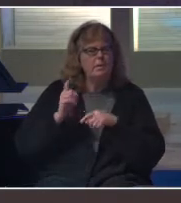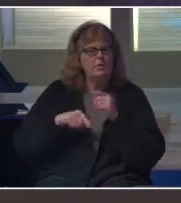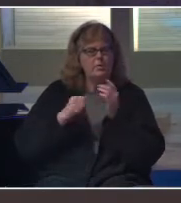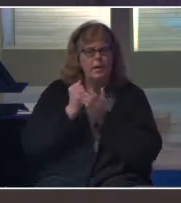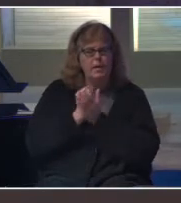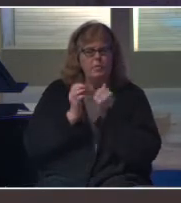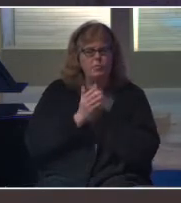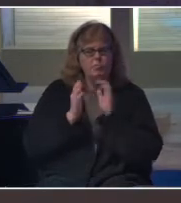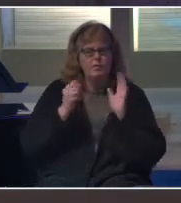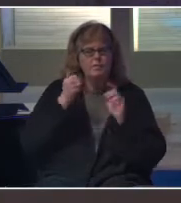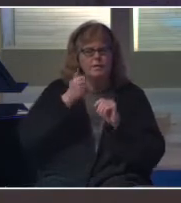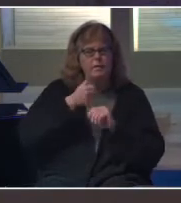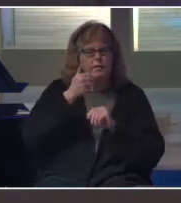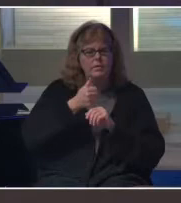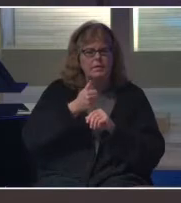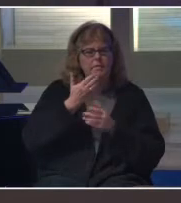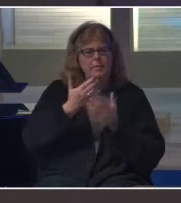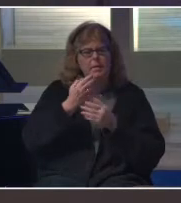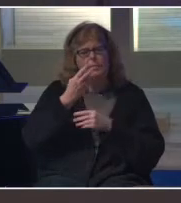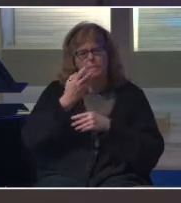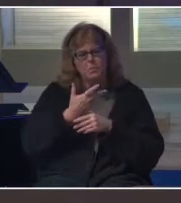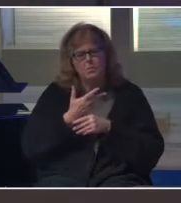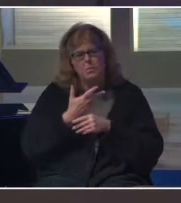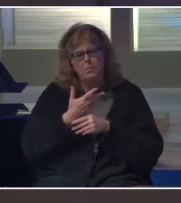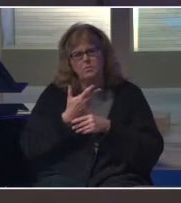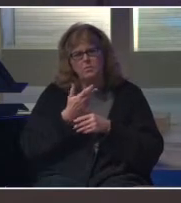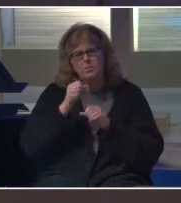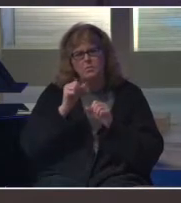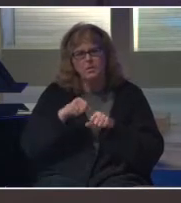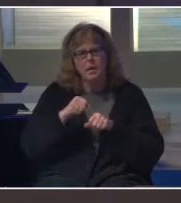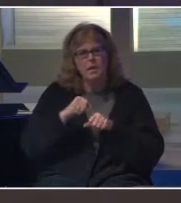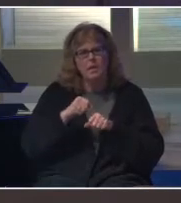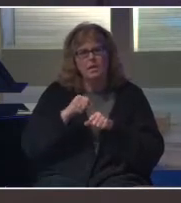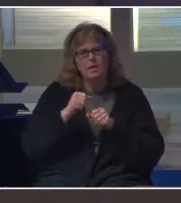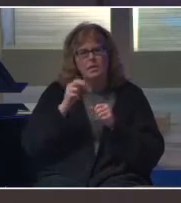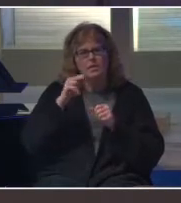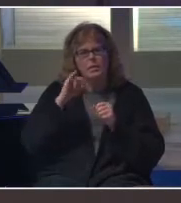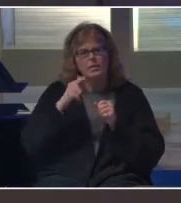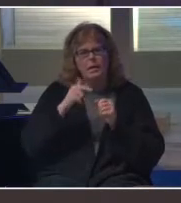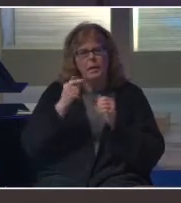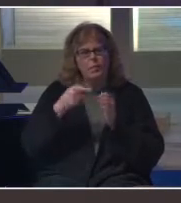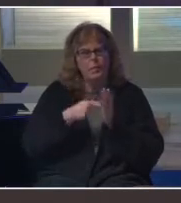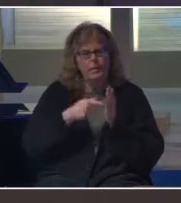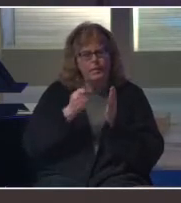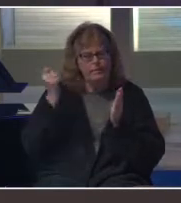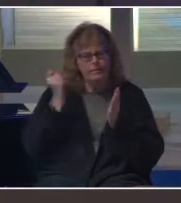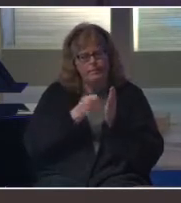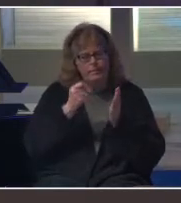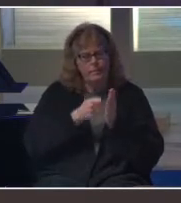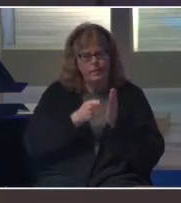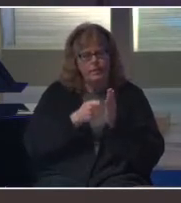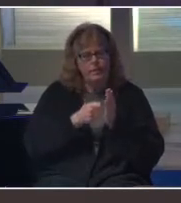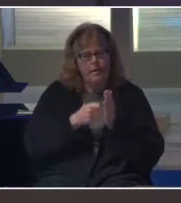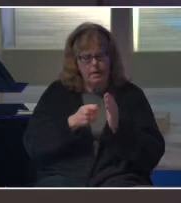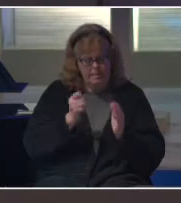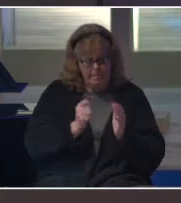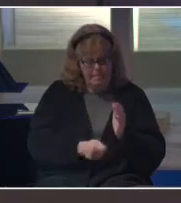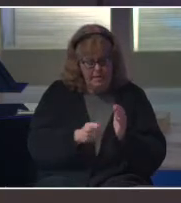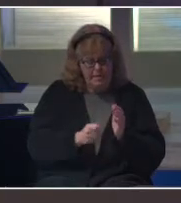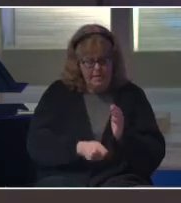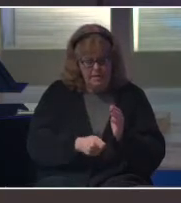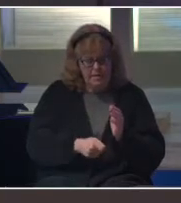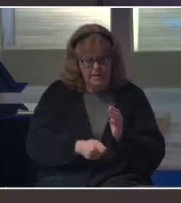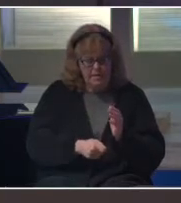crucify yourself. You can get maybe two-thirds of the job done. You can put a nail in one hand and get a nail in your feet, but